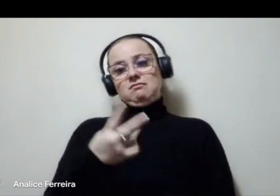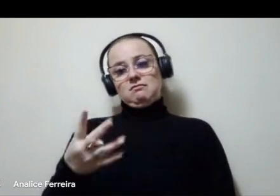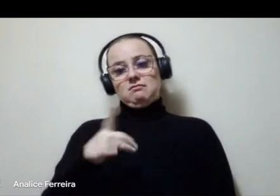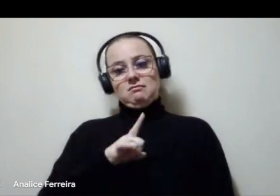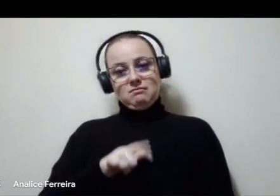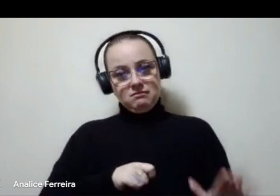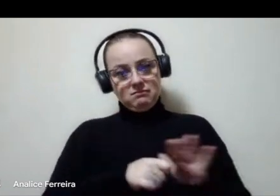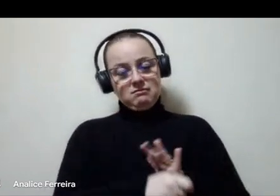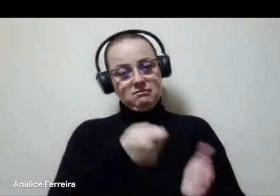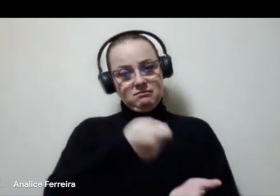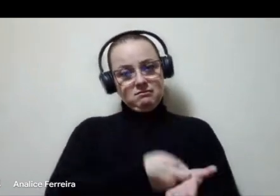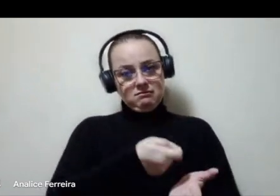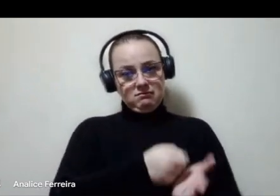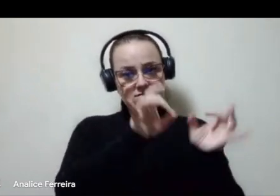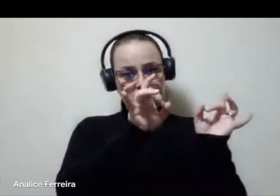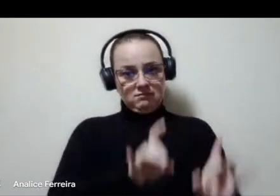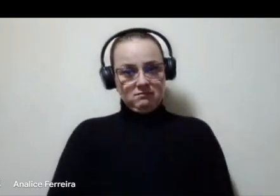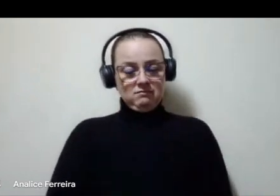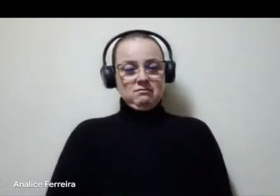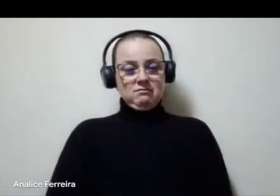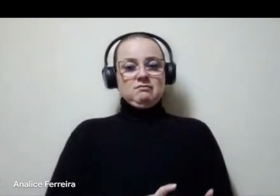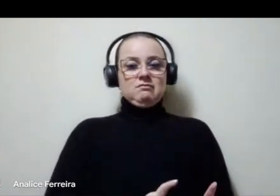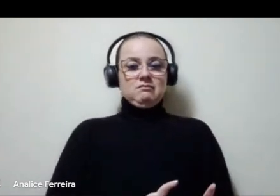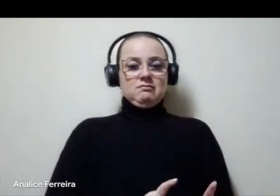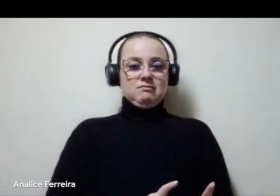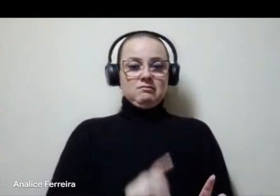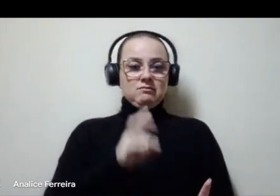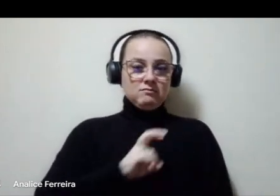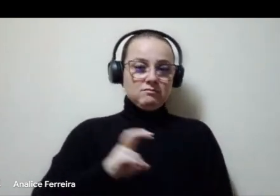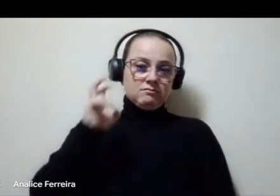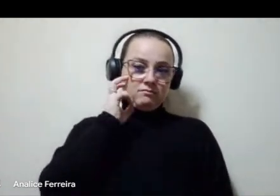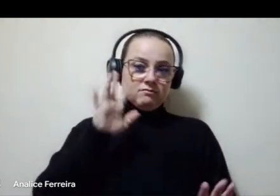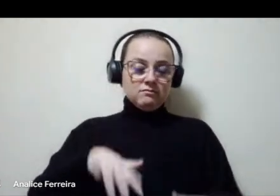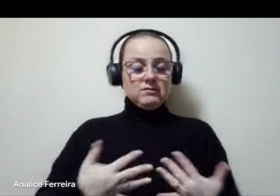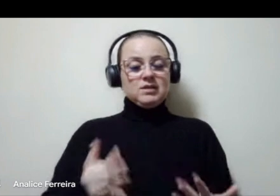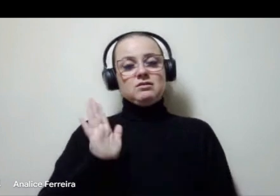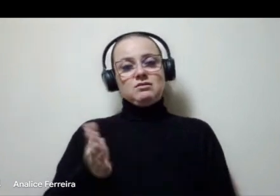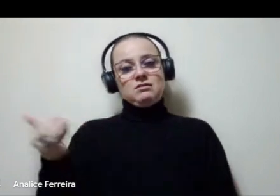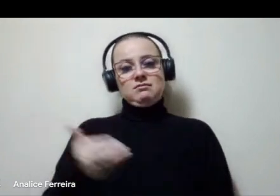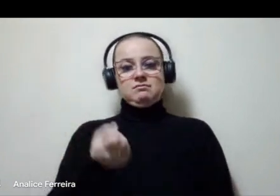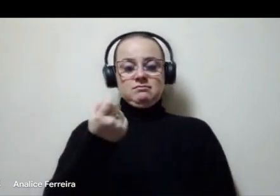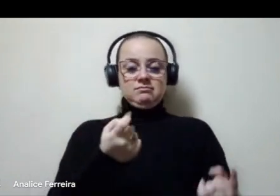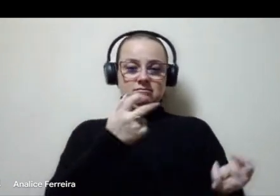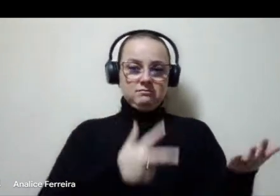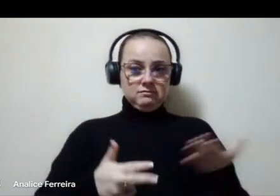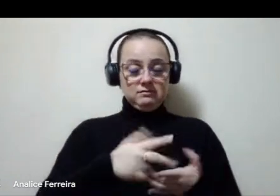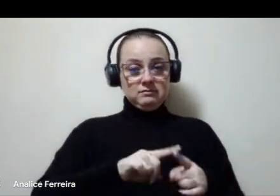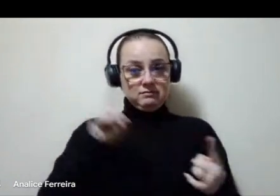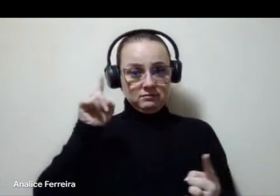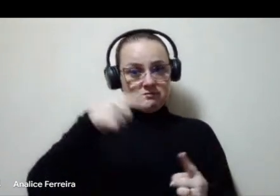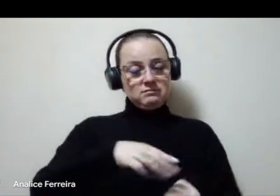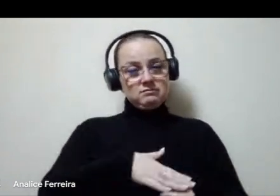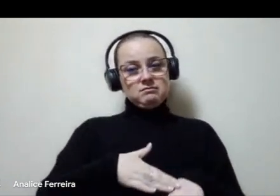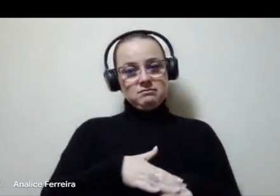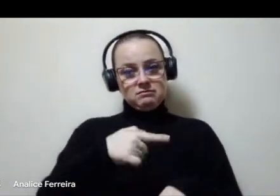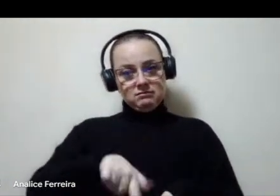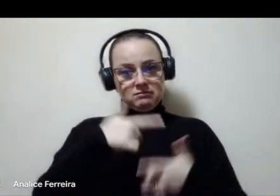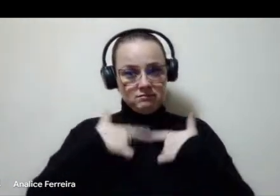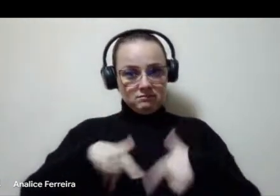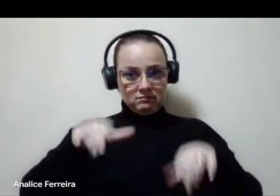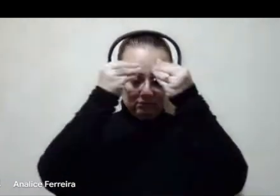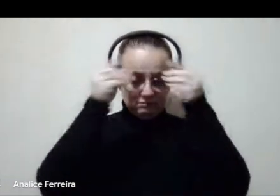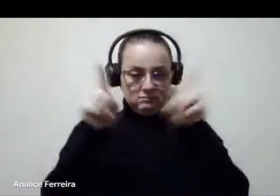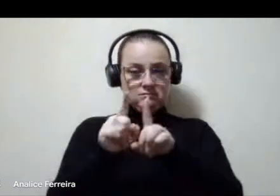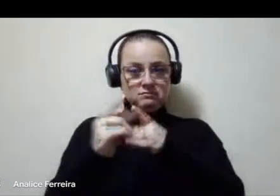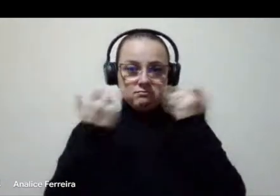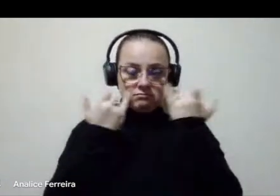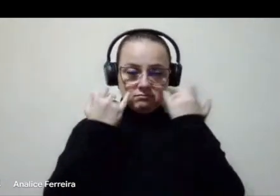PNAB